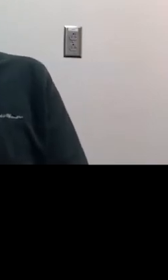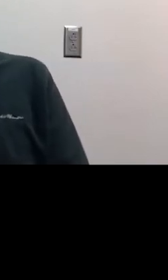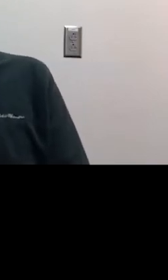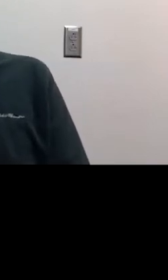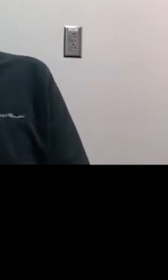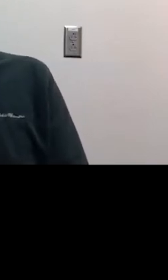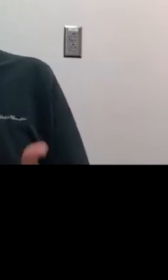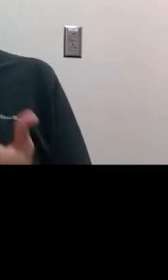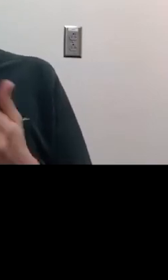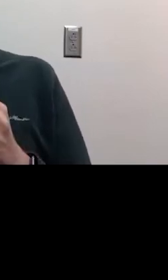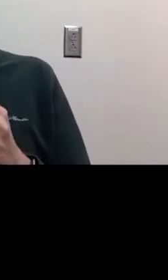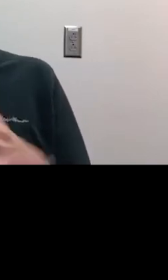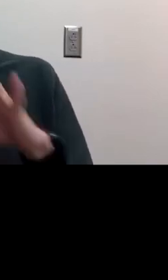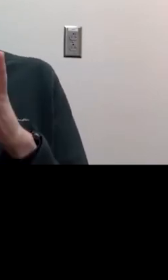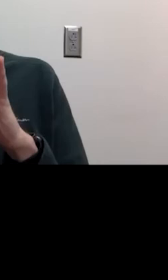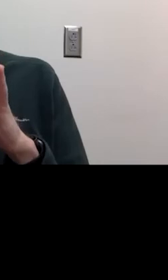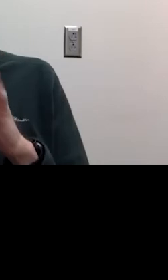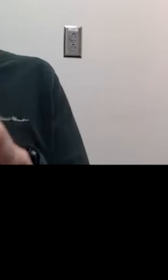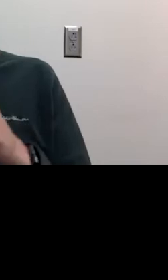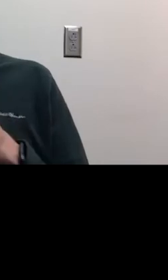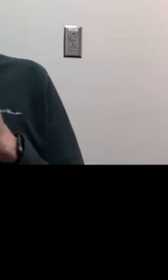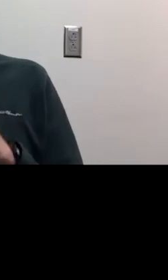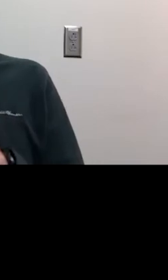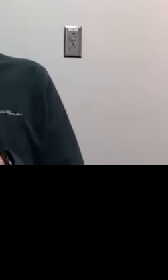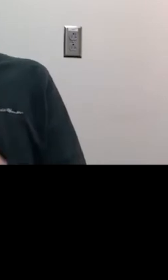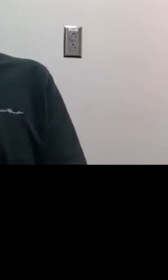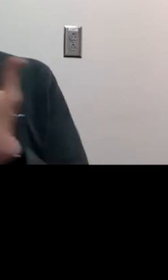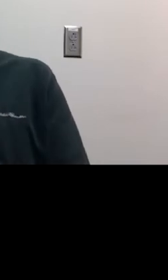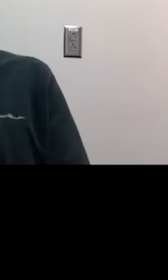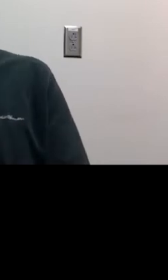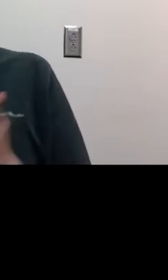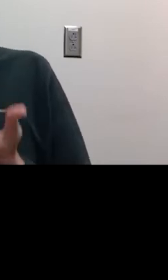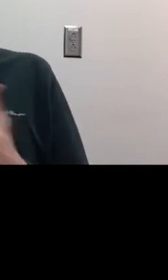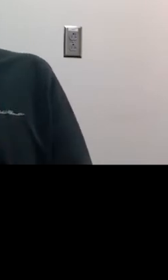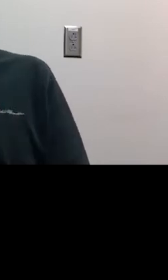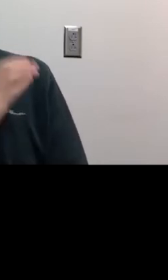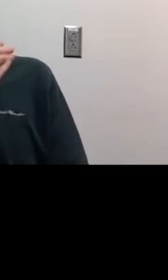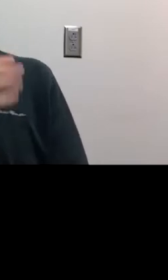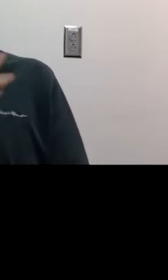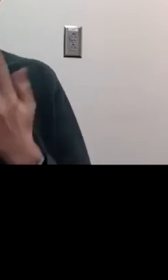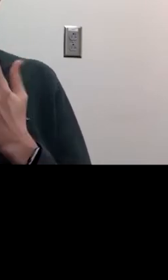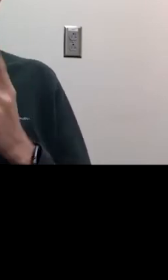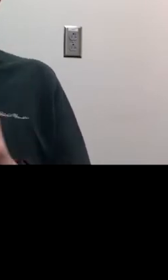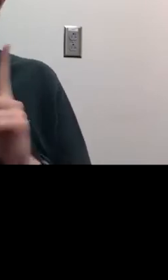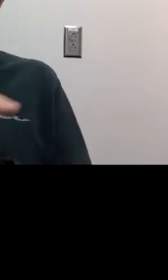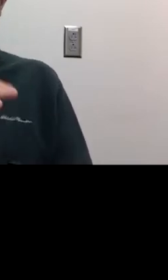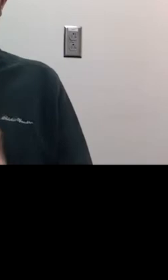What's the value of talking about your social risks here in the clinic setting? What's the downside?